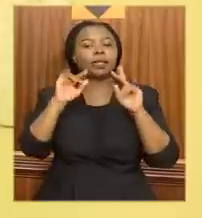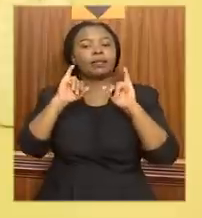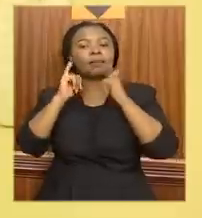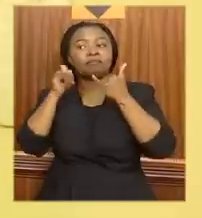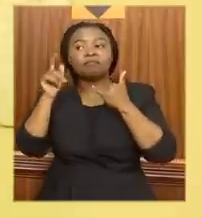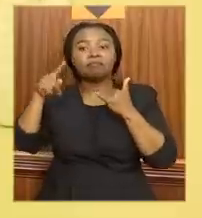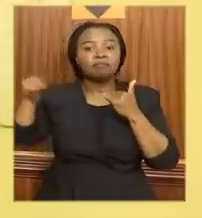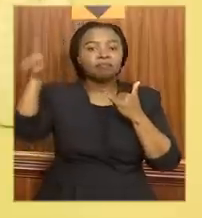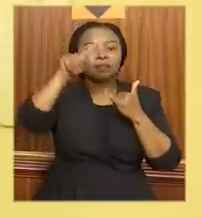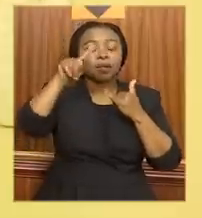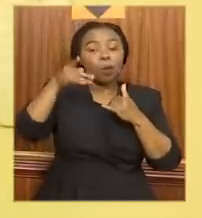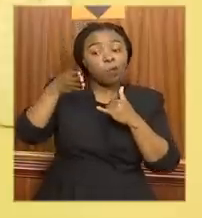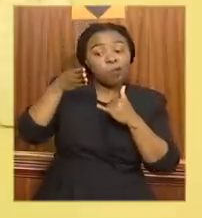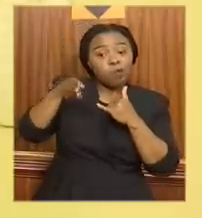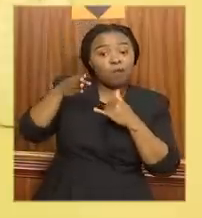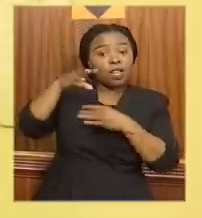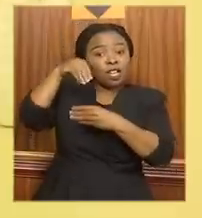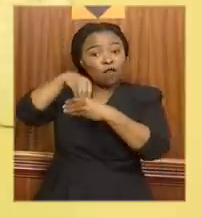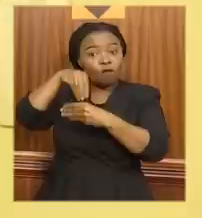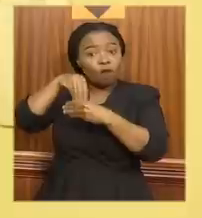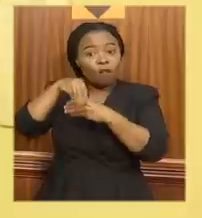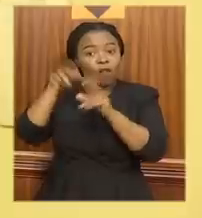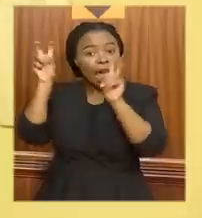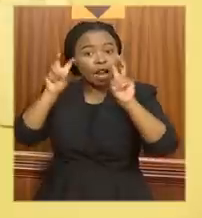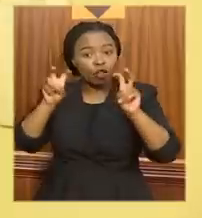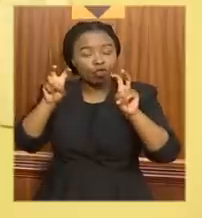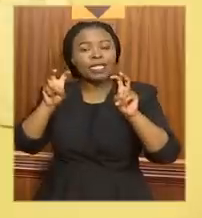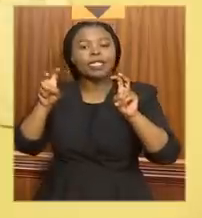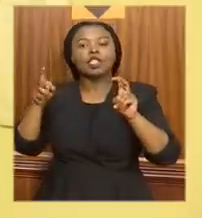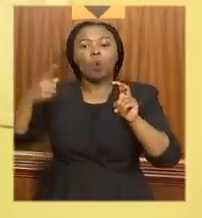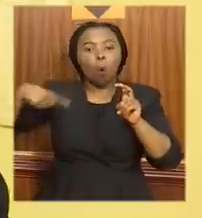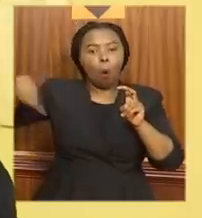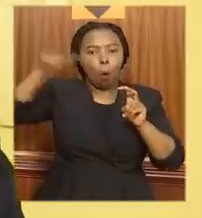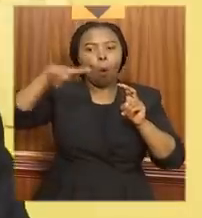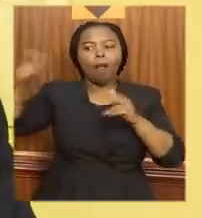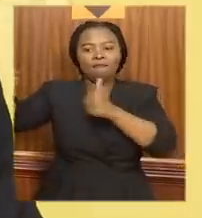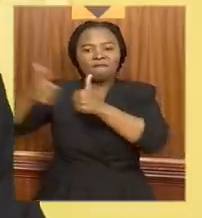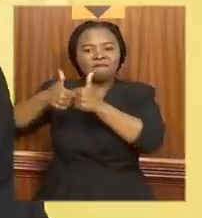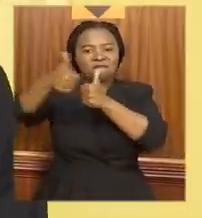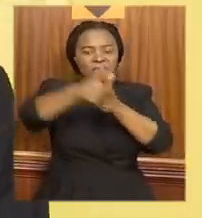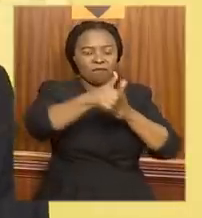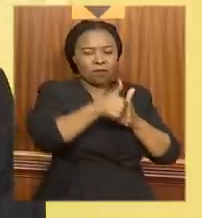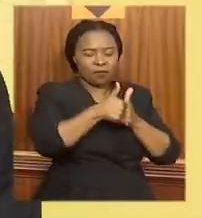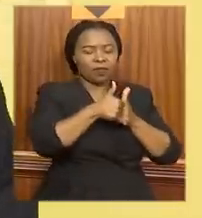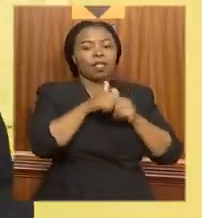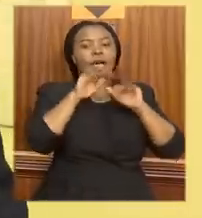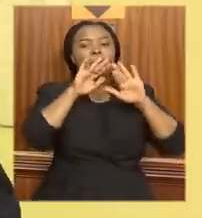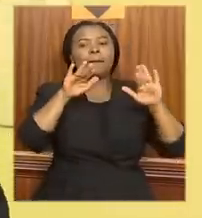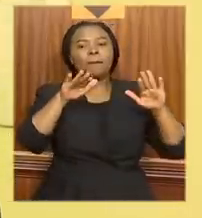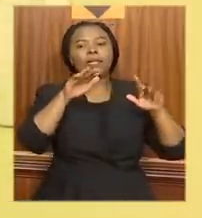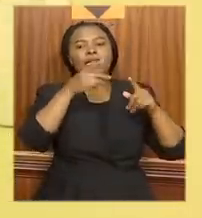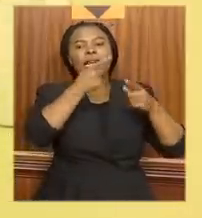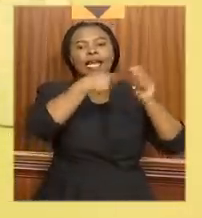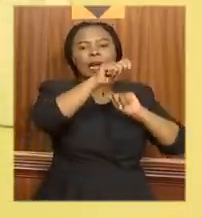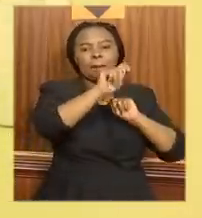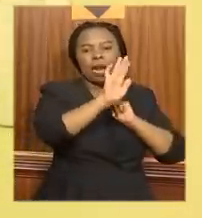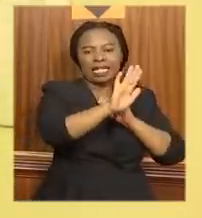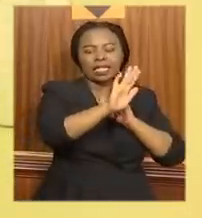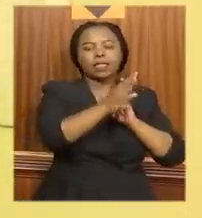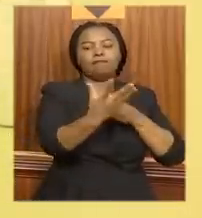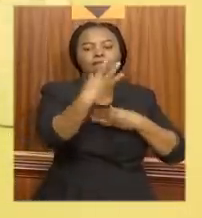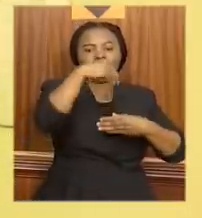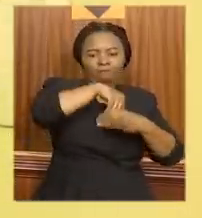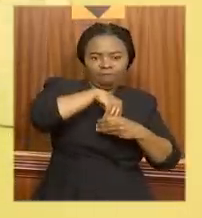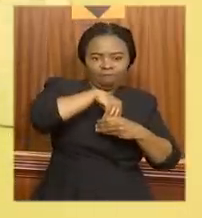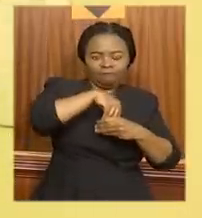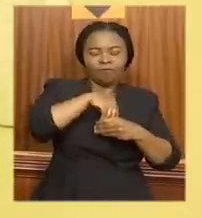provision of electricity. They bring together the Department of Public Enterprises, Department